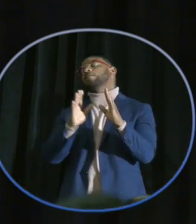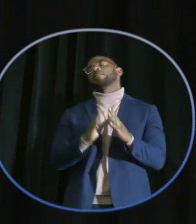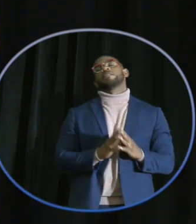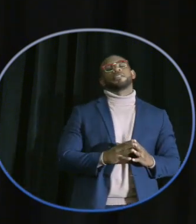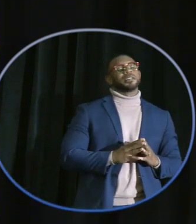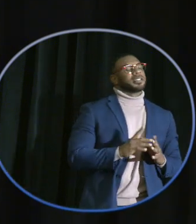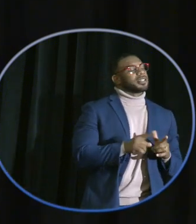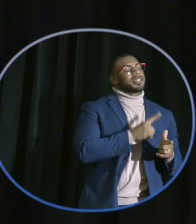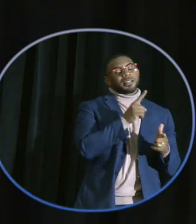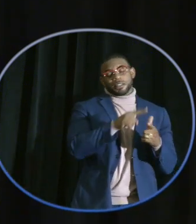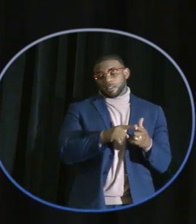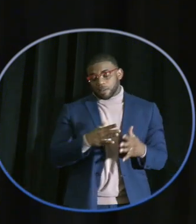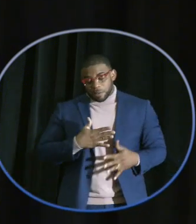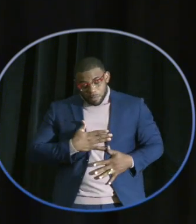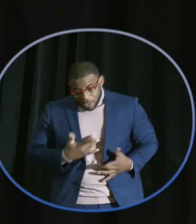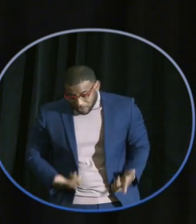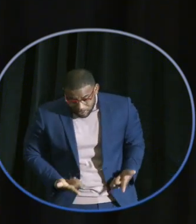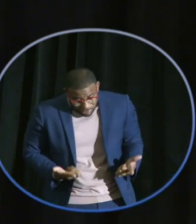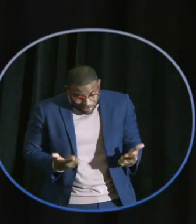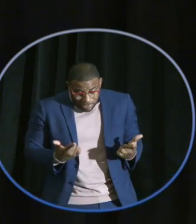wrong, then my